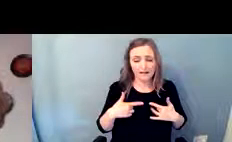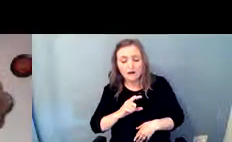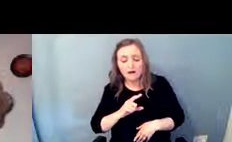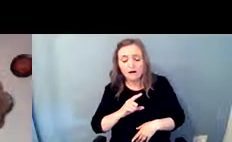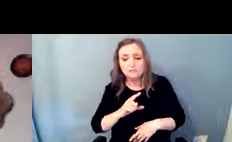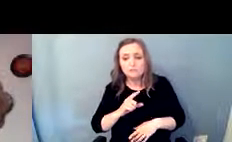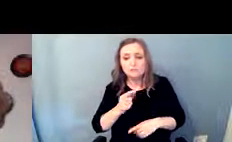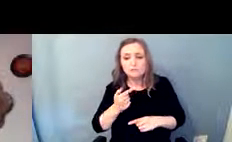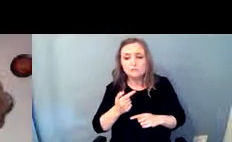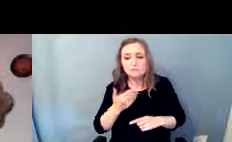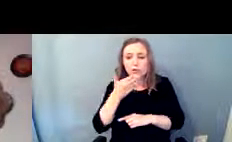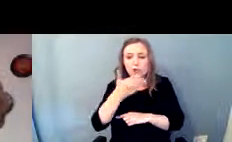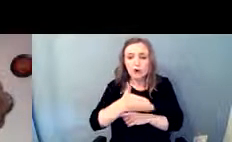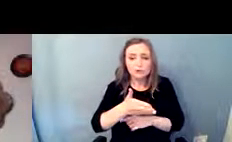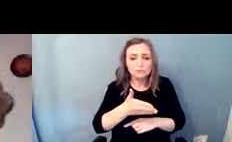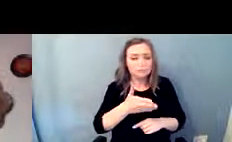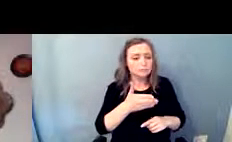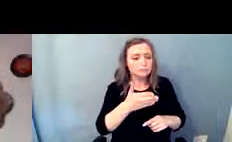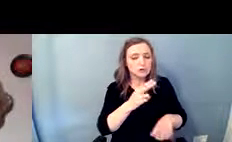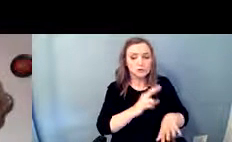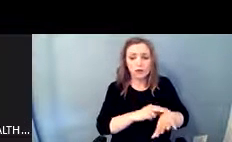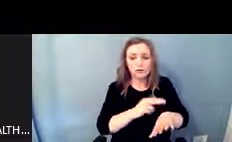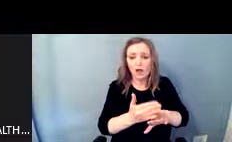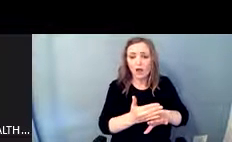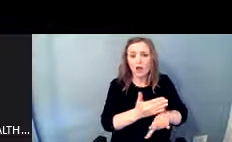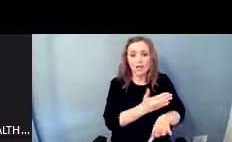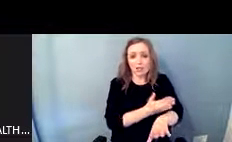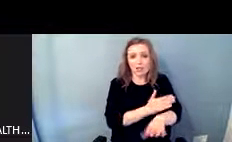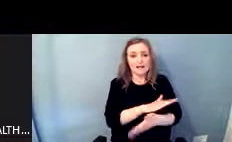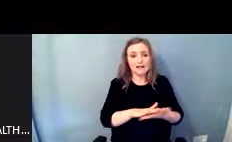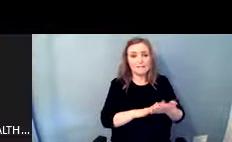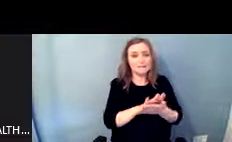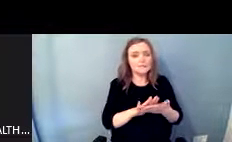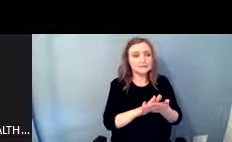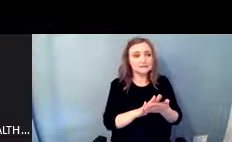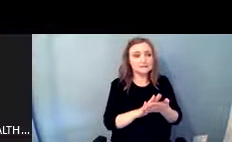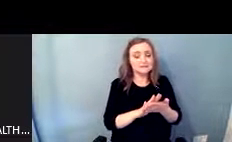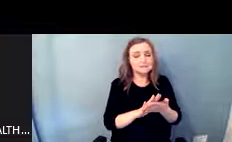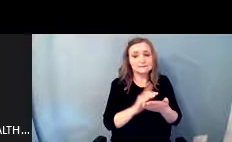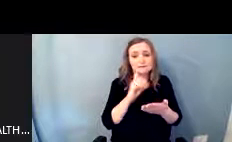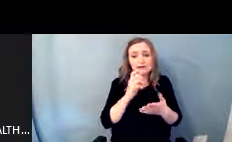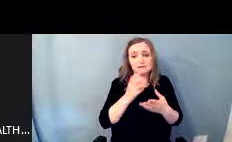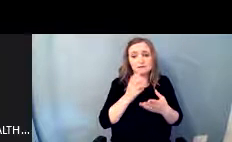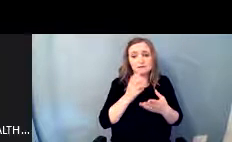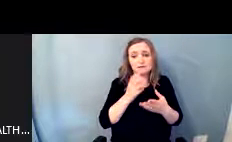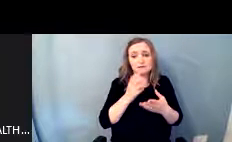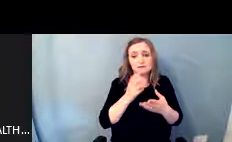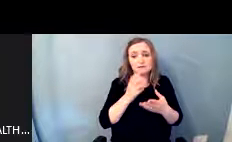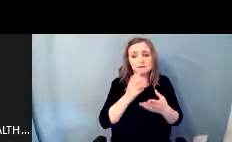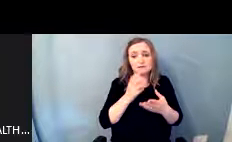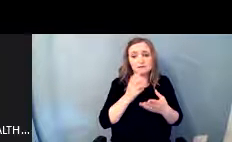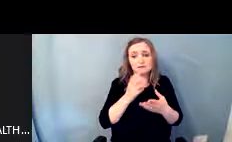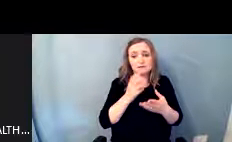better the prognosis in general. Can we have the next slide, please, Chloe?